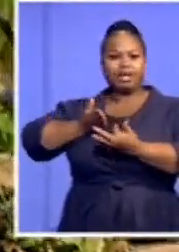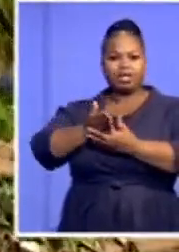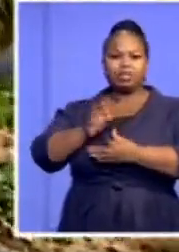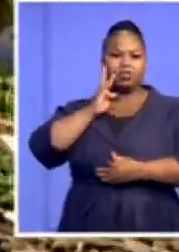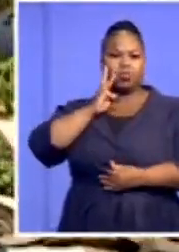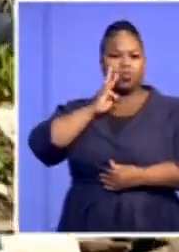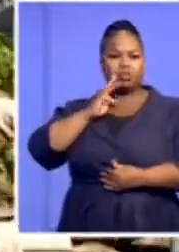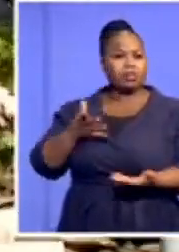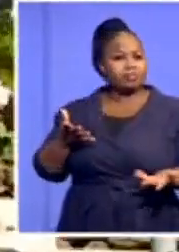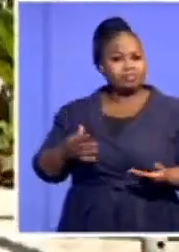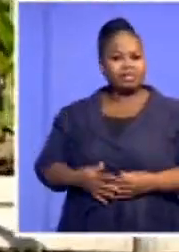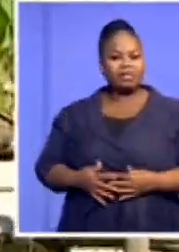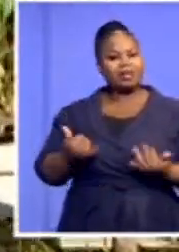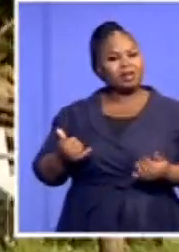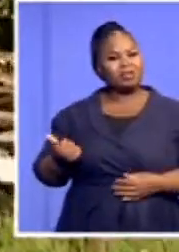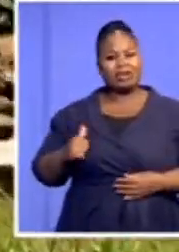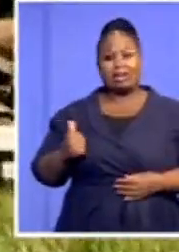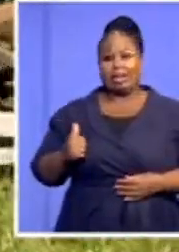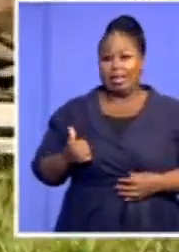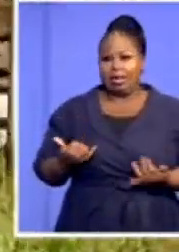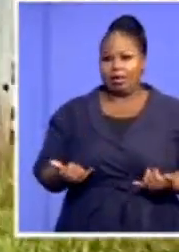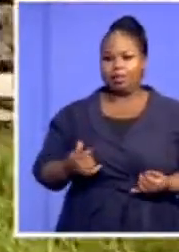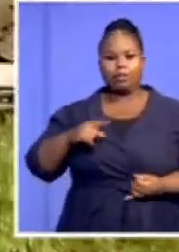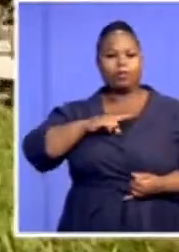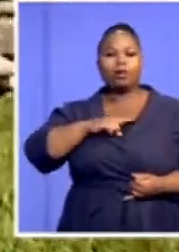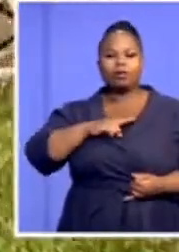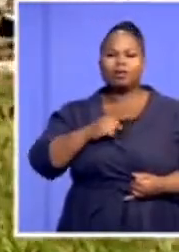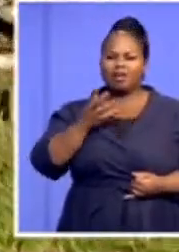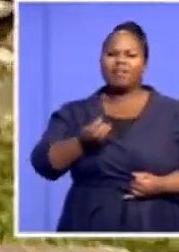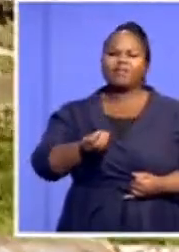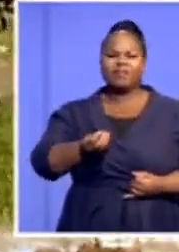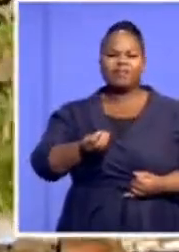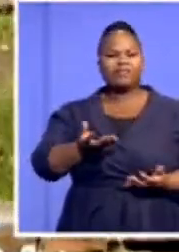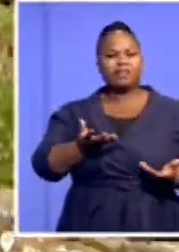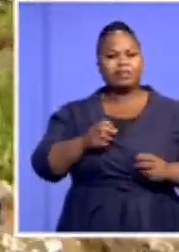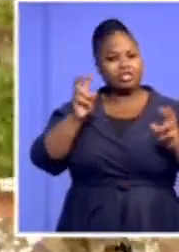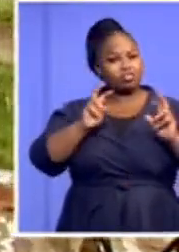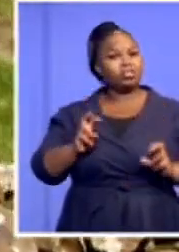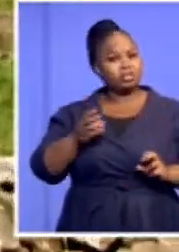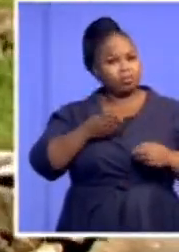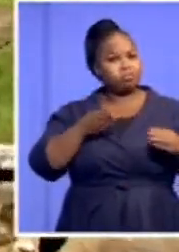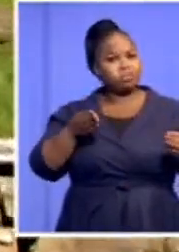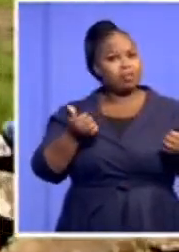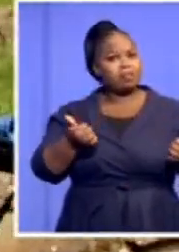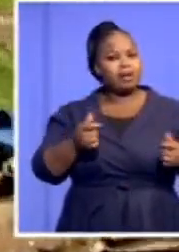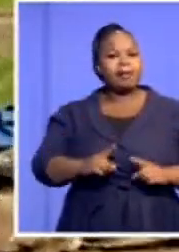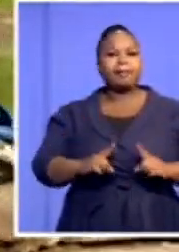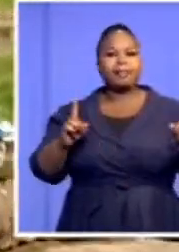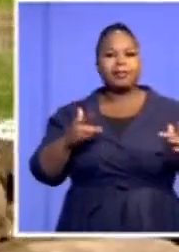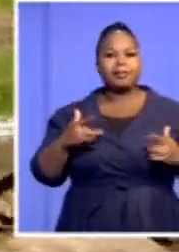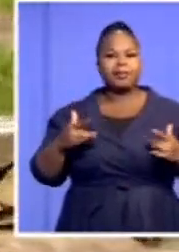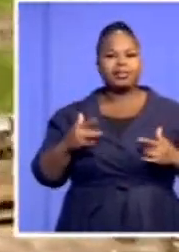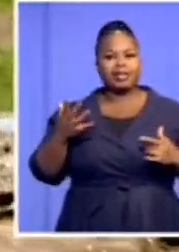for now that they do still have access to electricity, but they're concerned and they're worried that